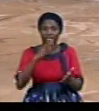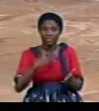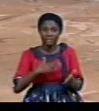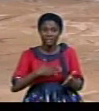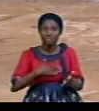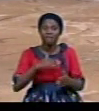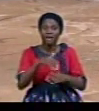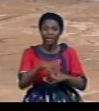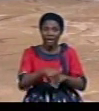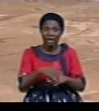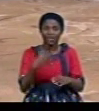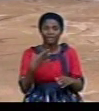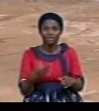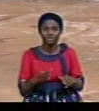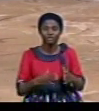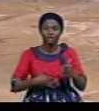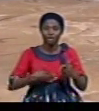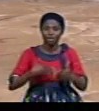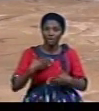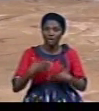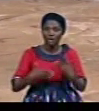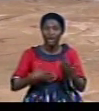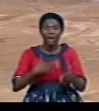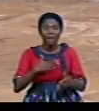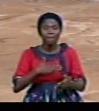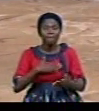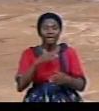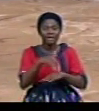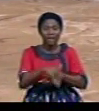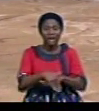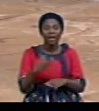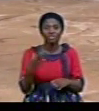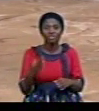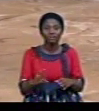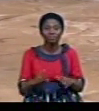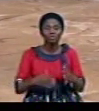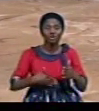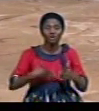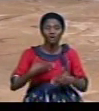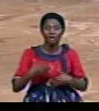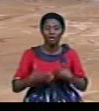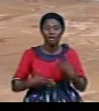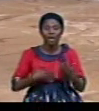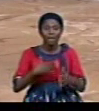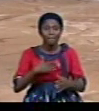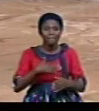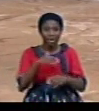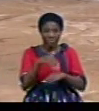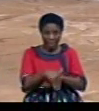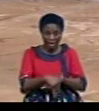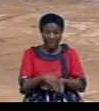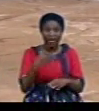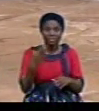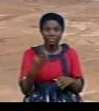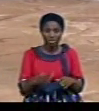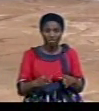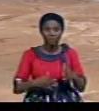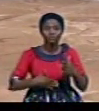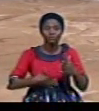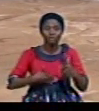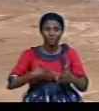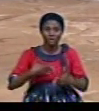this is my lights up Joy my Knights Of Joy my